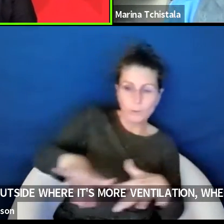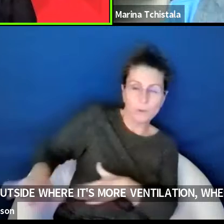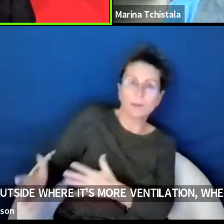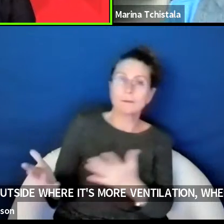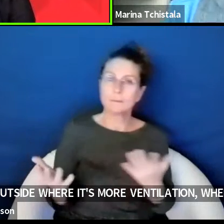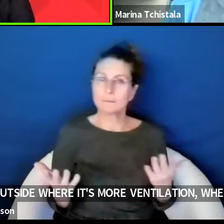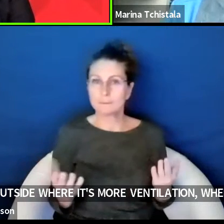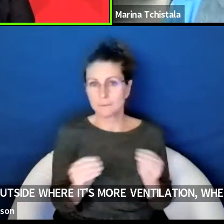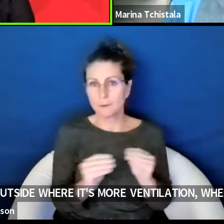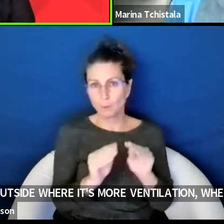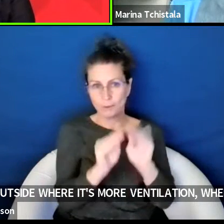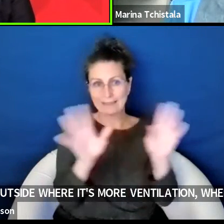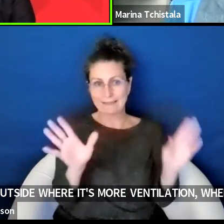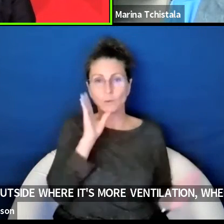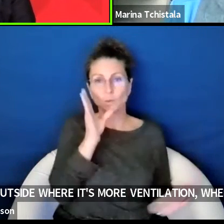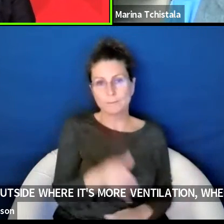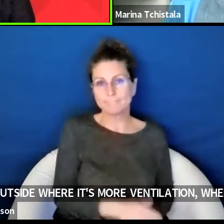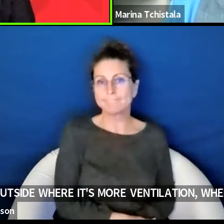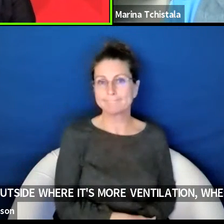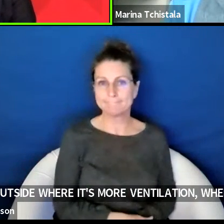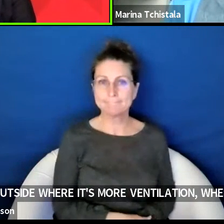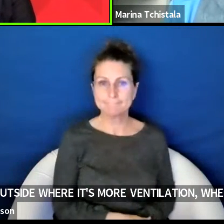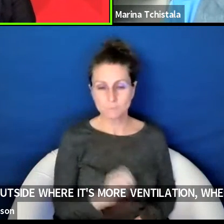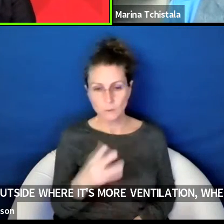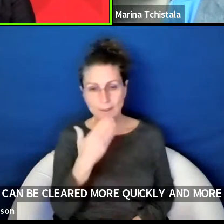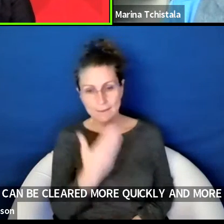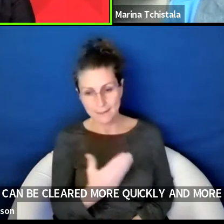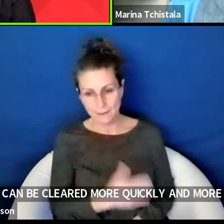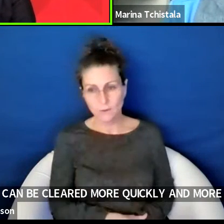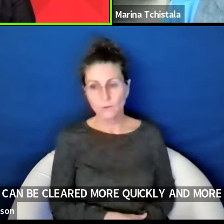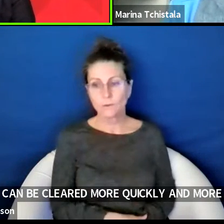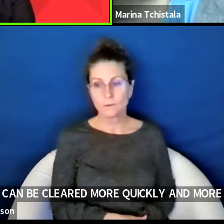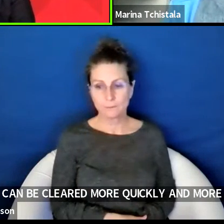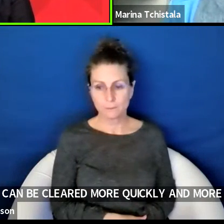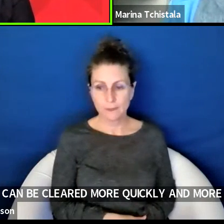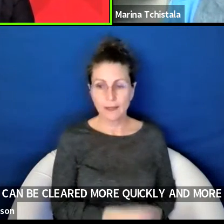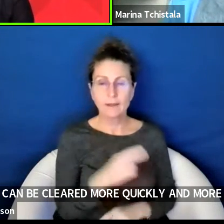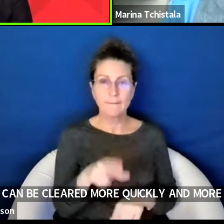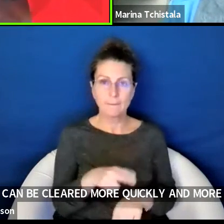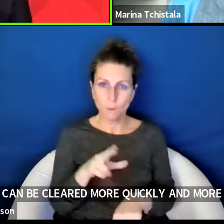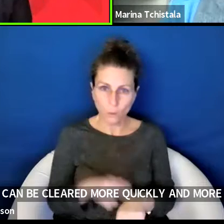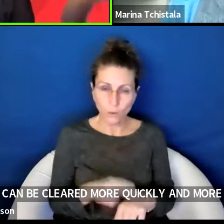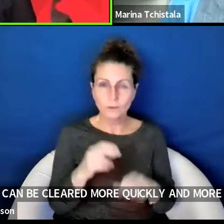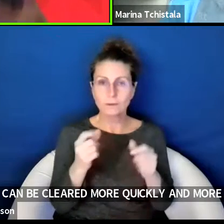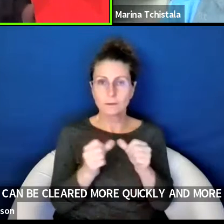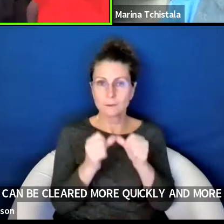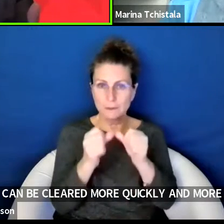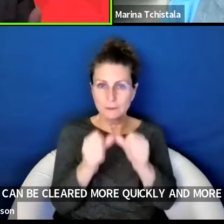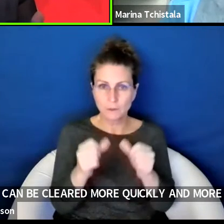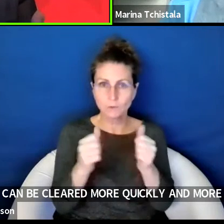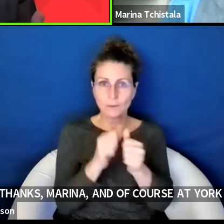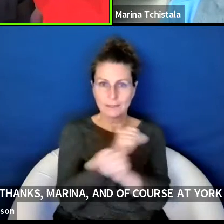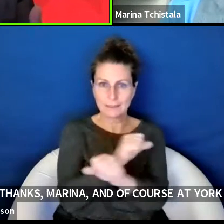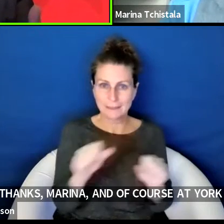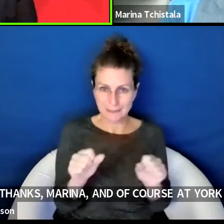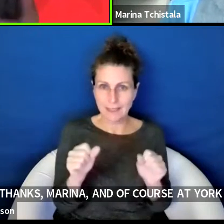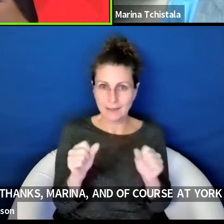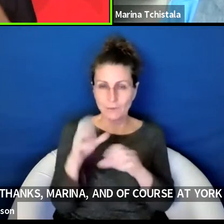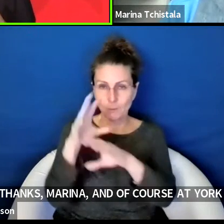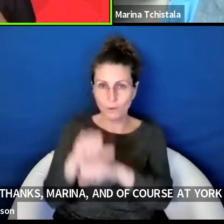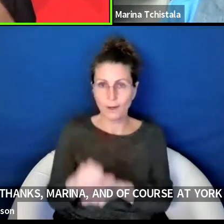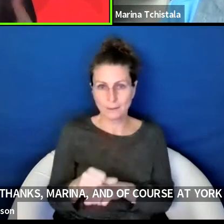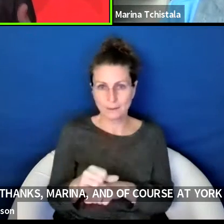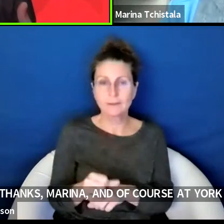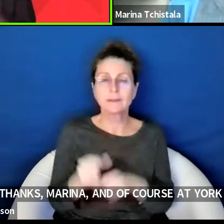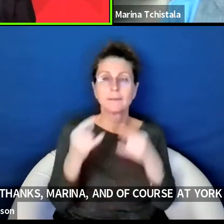Thanks, Marina. And of course, at York, we follow this practice as an additional precautionary measure because they're most effective when used together,